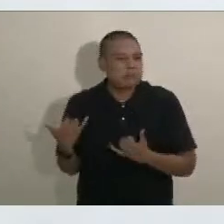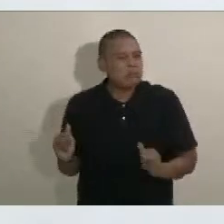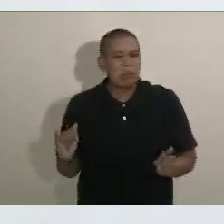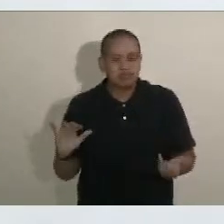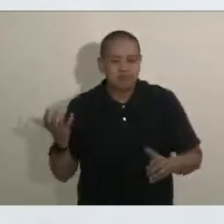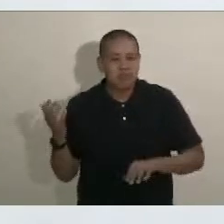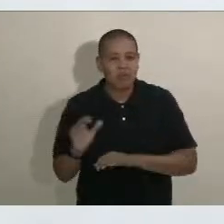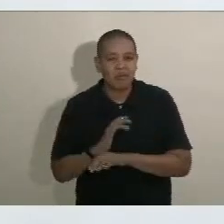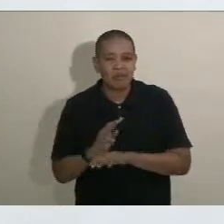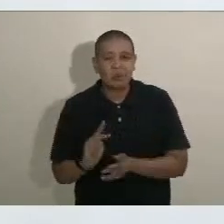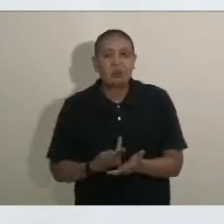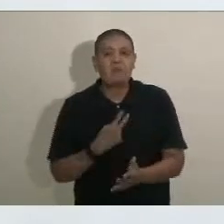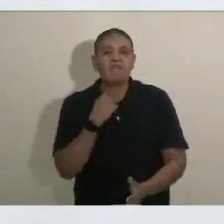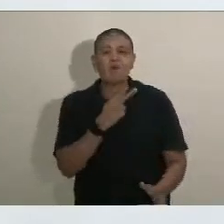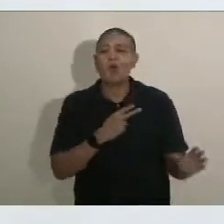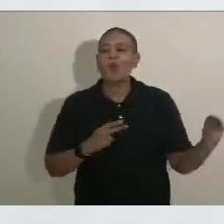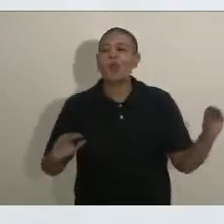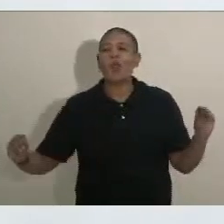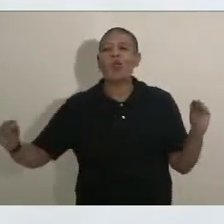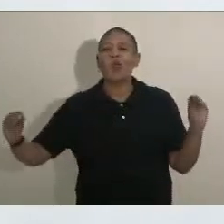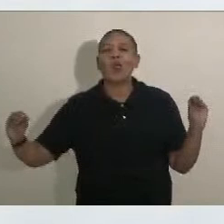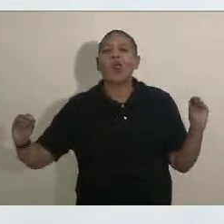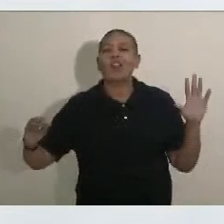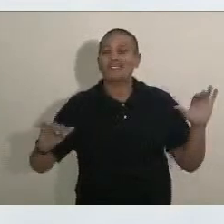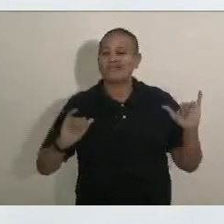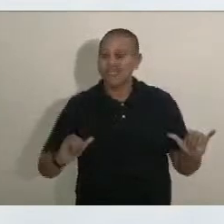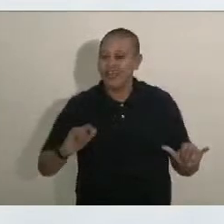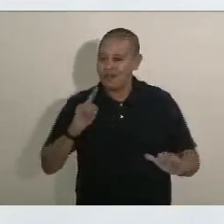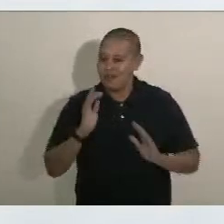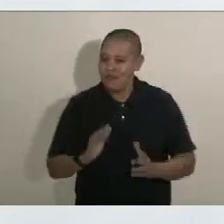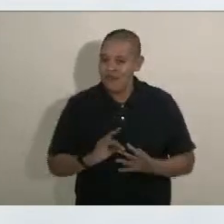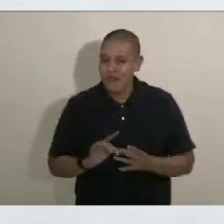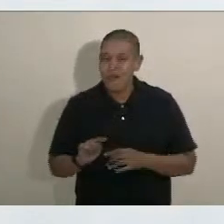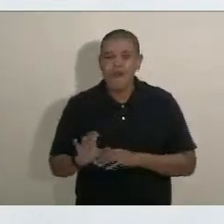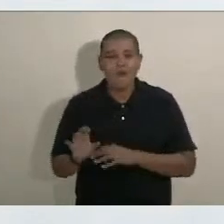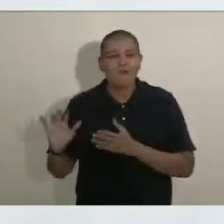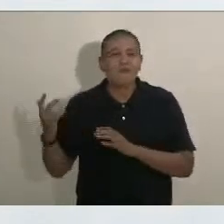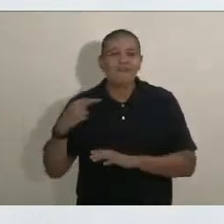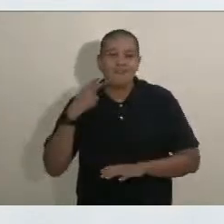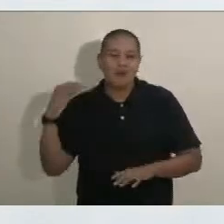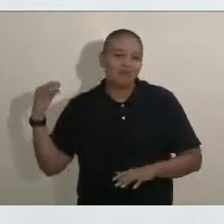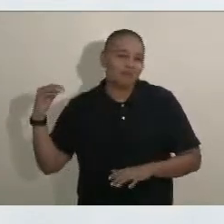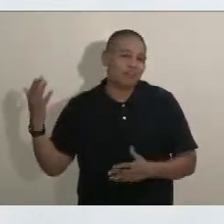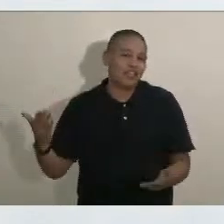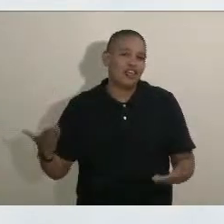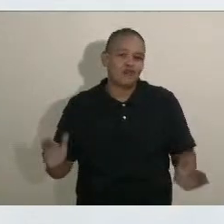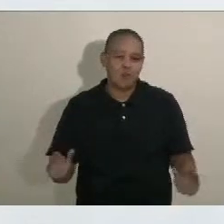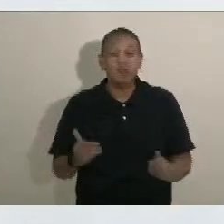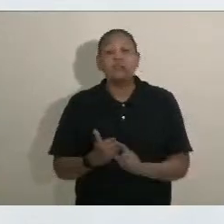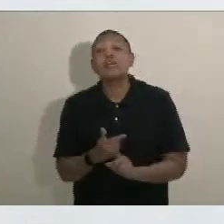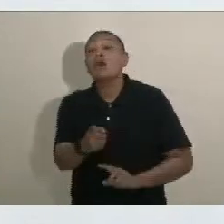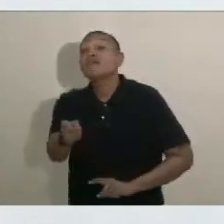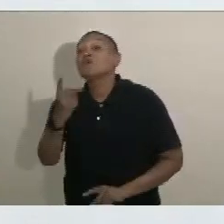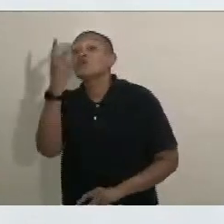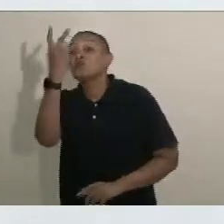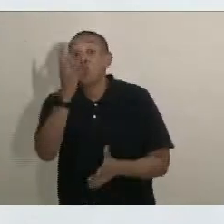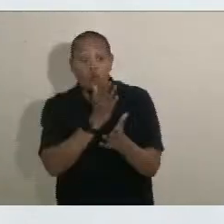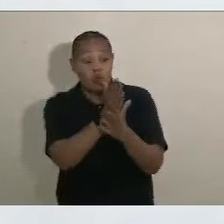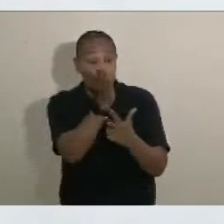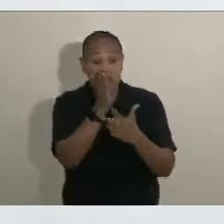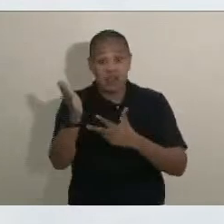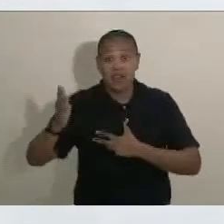The BA.2 variant, which is the variant of concern, which is the dominant variant